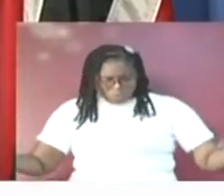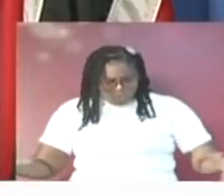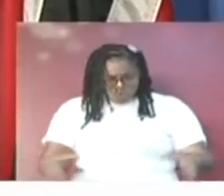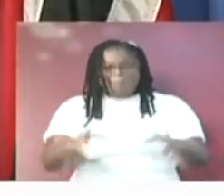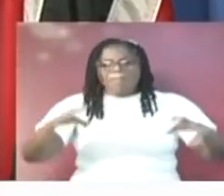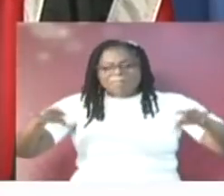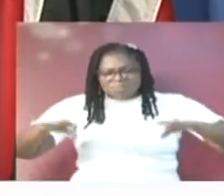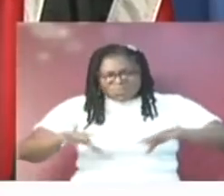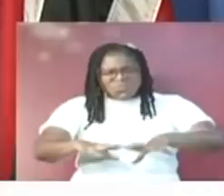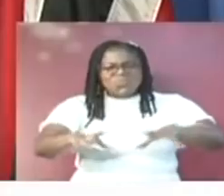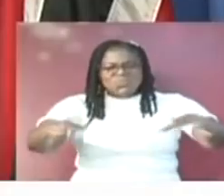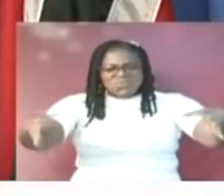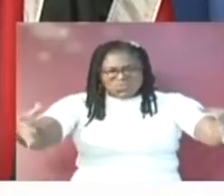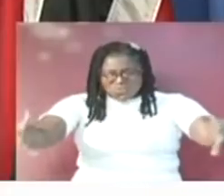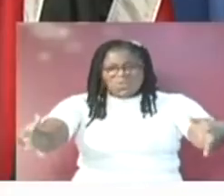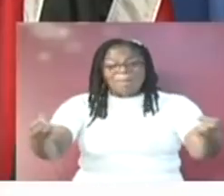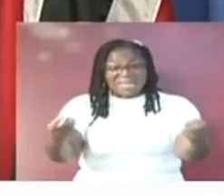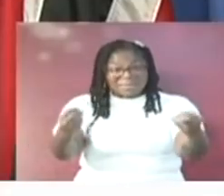rate increase.